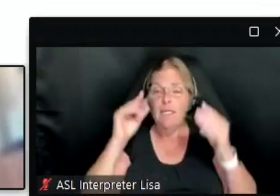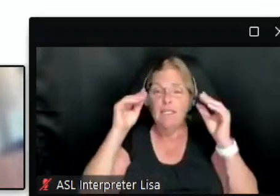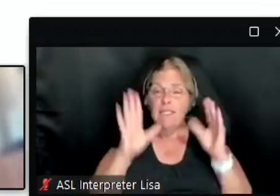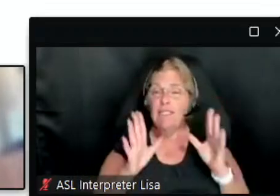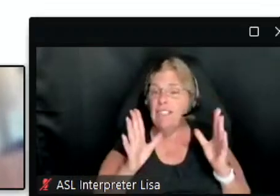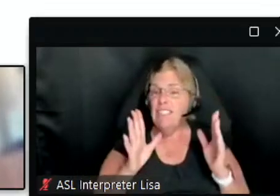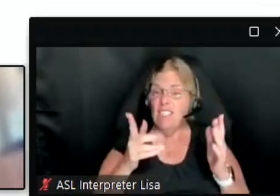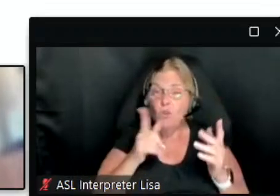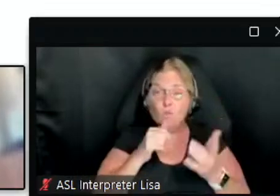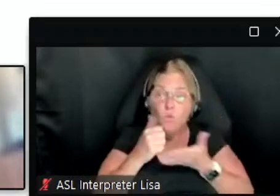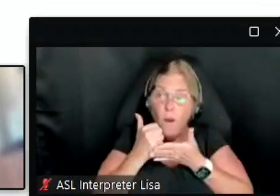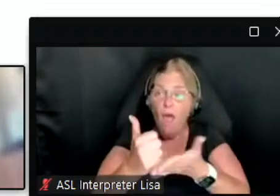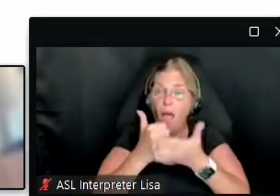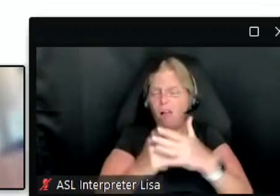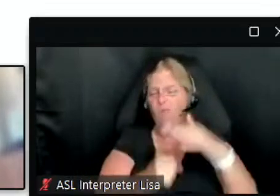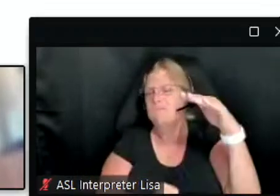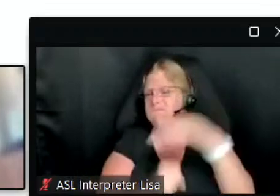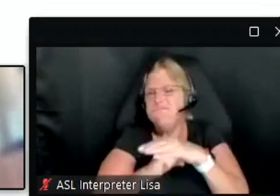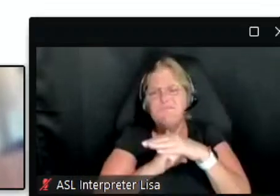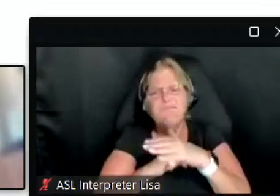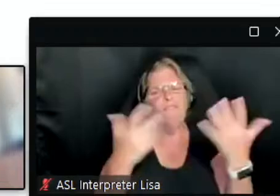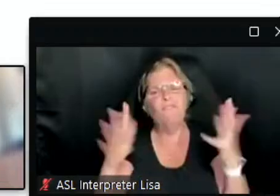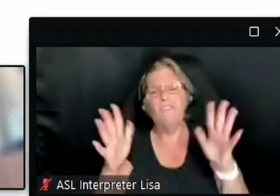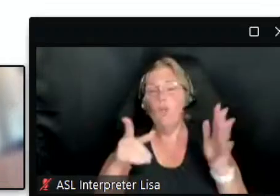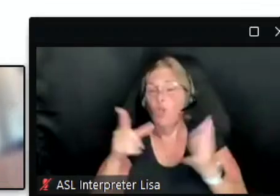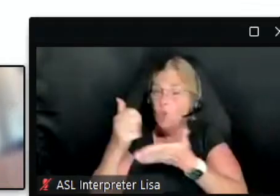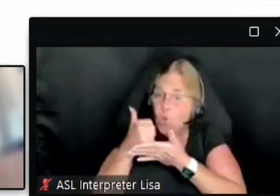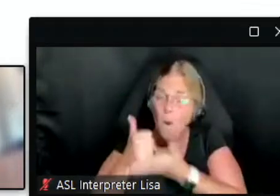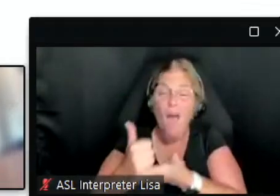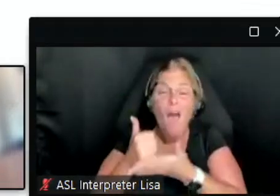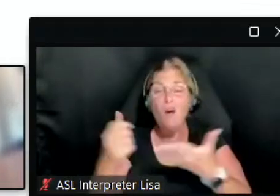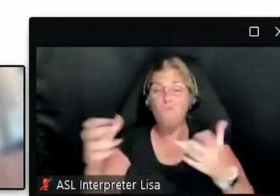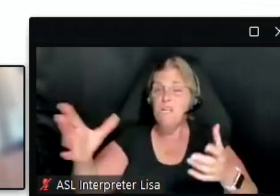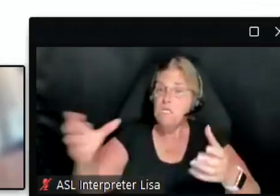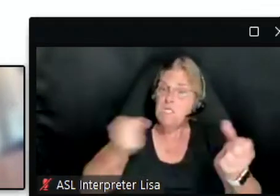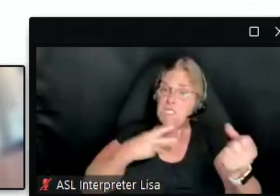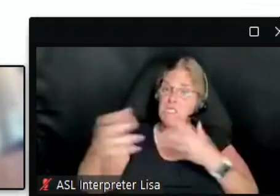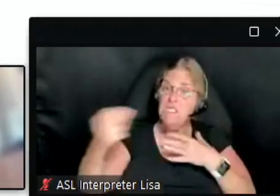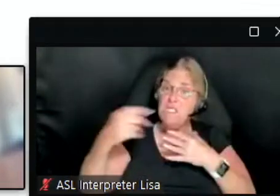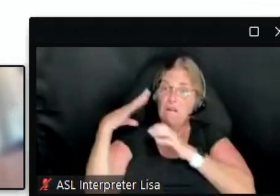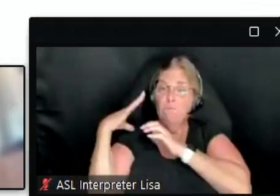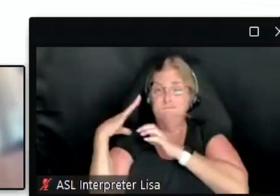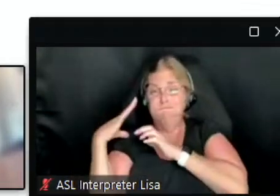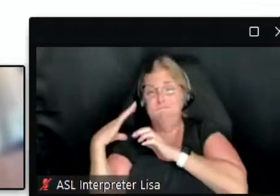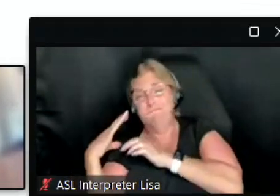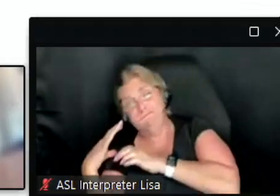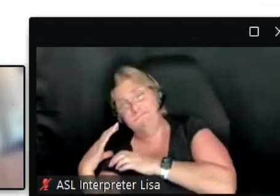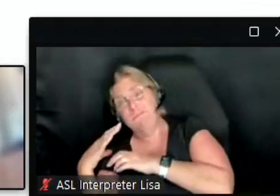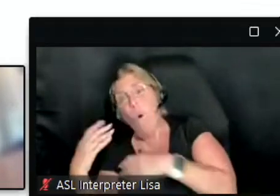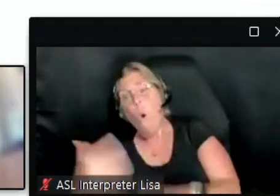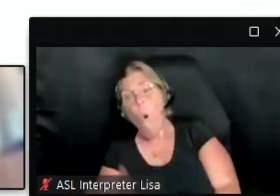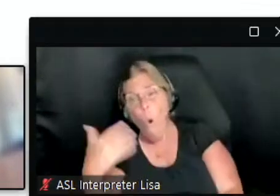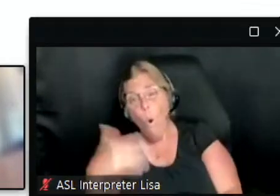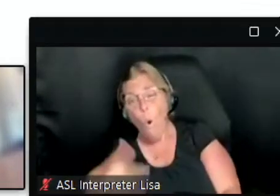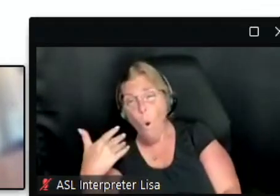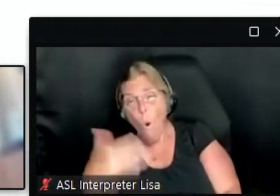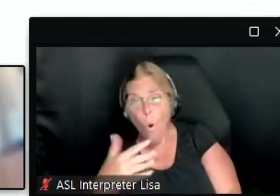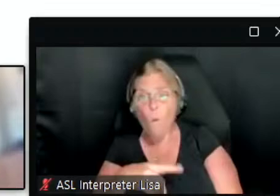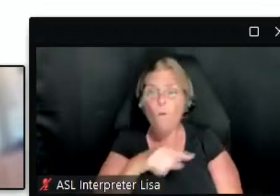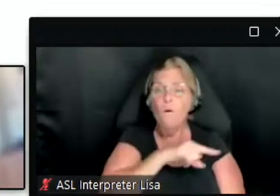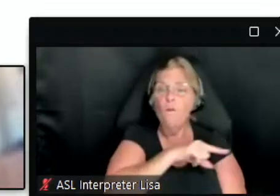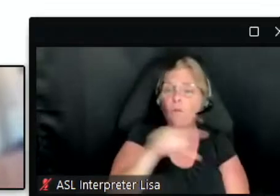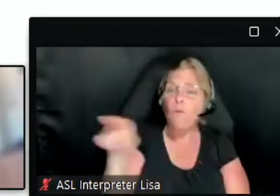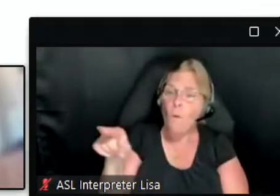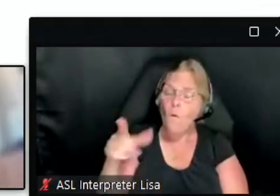capacity, right? We know if you're in the building and you're the most helpful, you're the one, you're at capacity. And then overall support the non-teaching